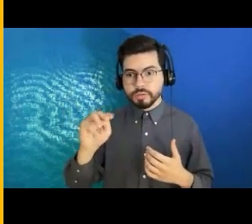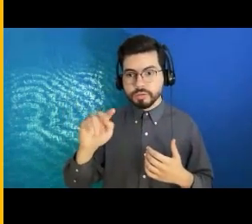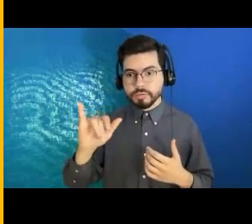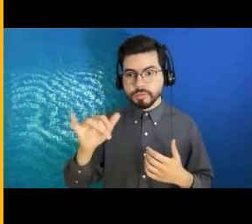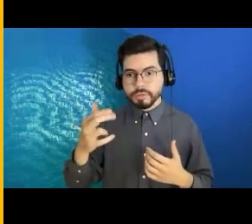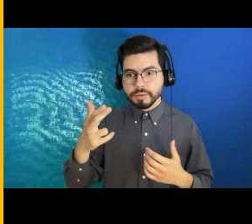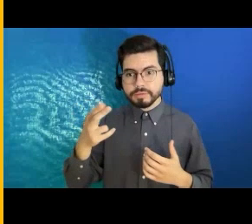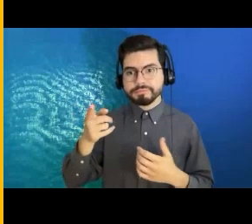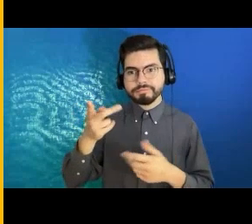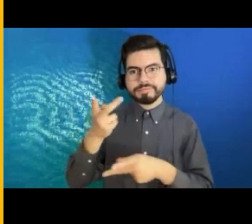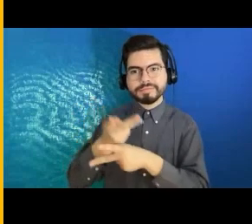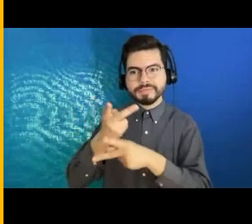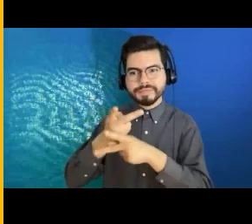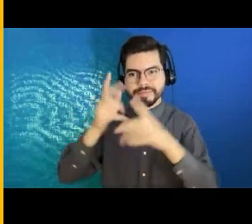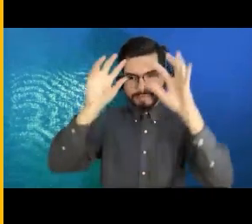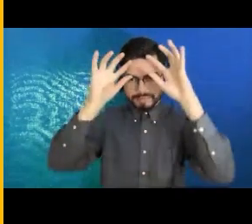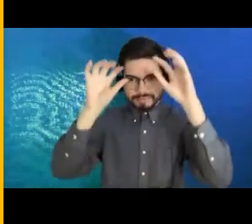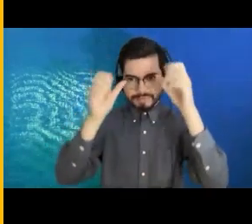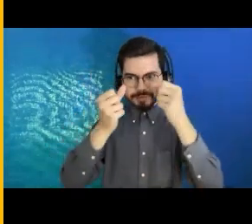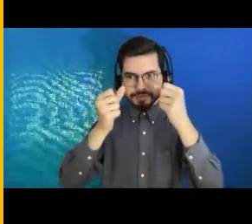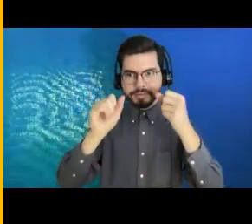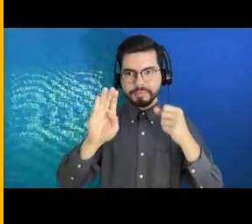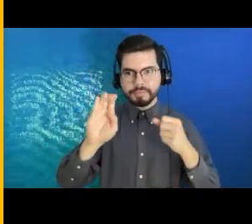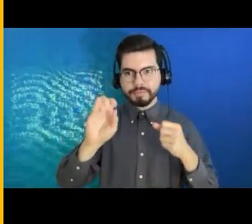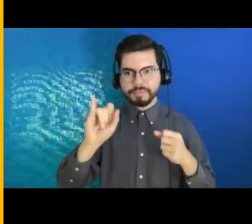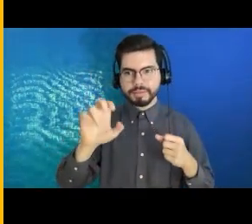our bison.